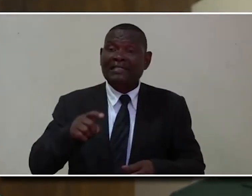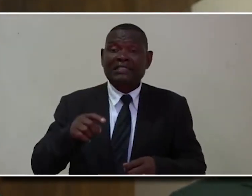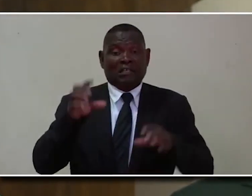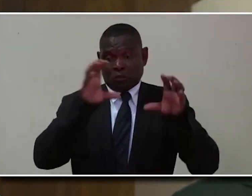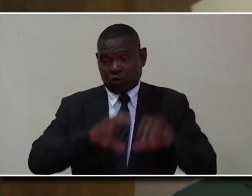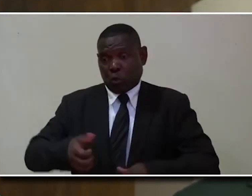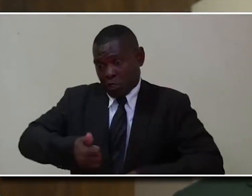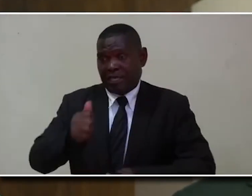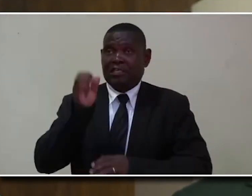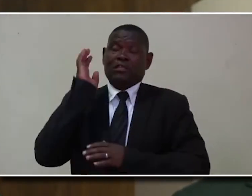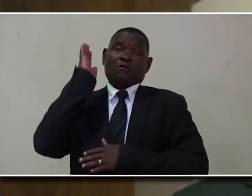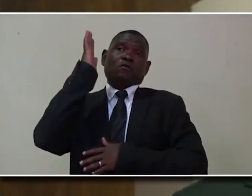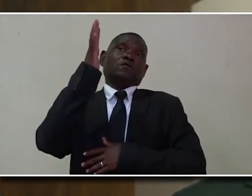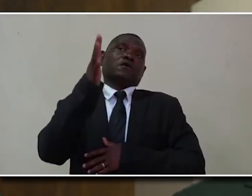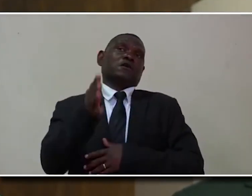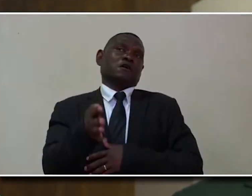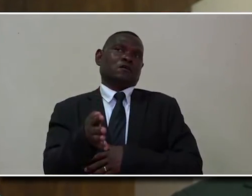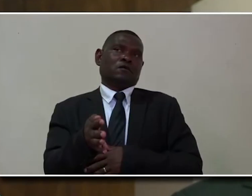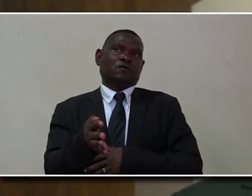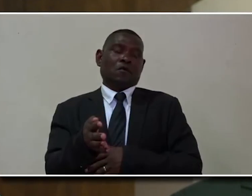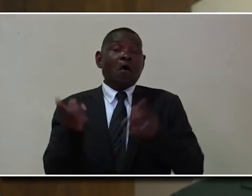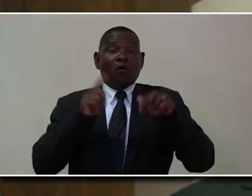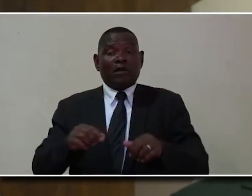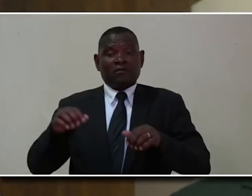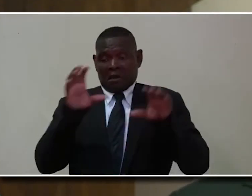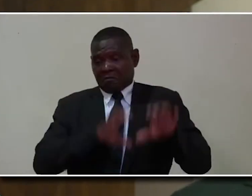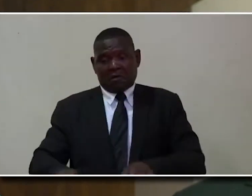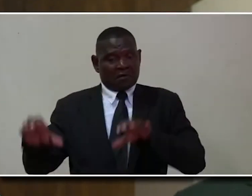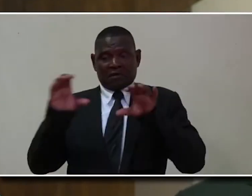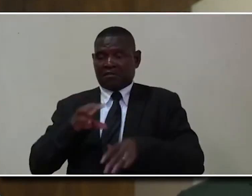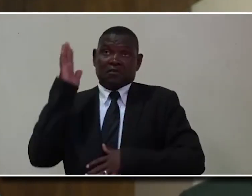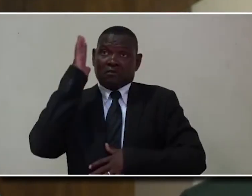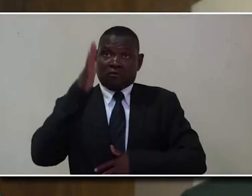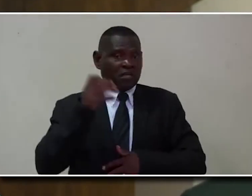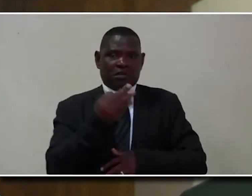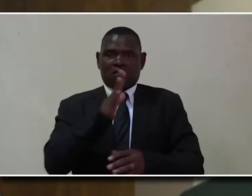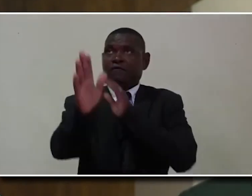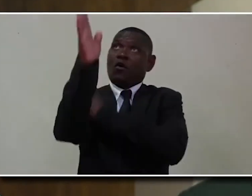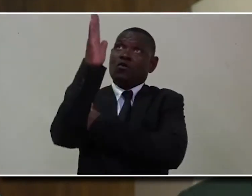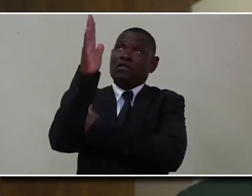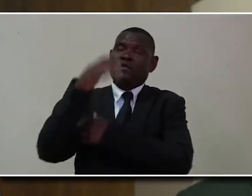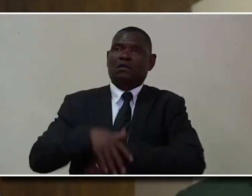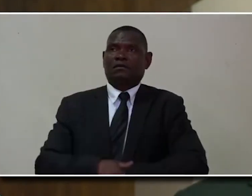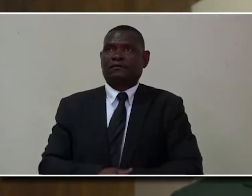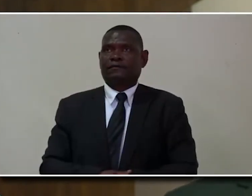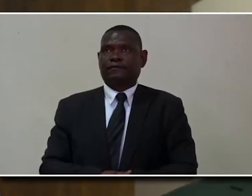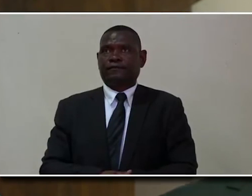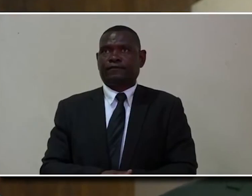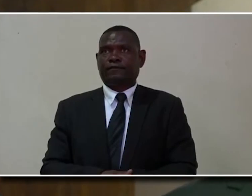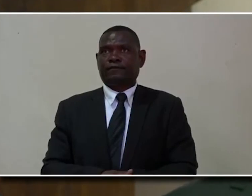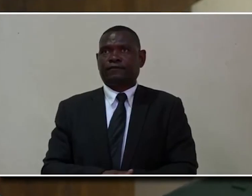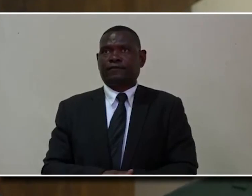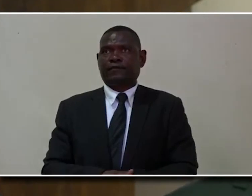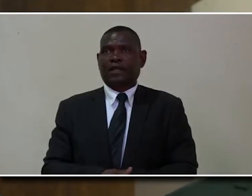will. Tichite chifuniro chache. When we practice the will of God, pomwe tichita chifuniro chambu cha Mulungu,